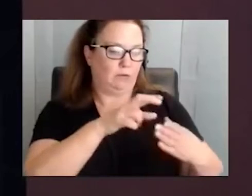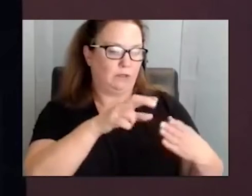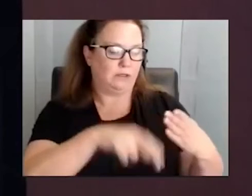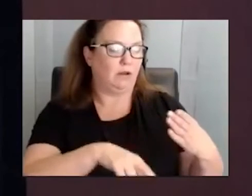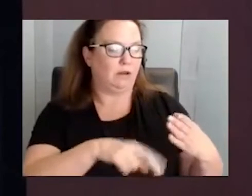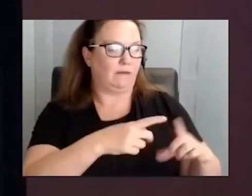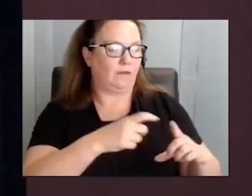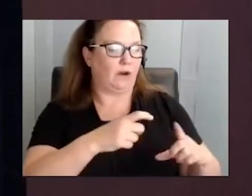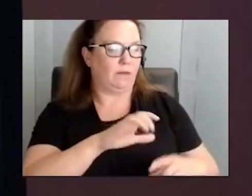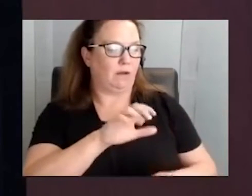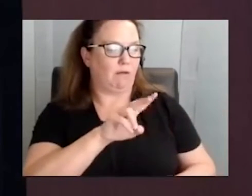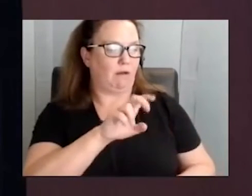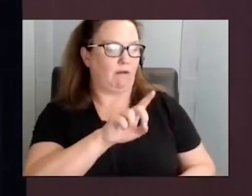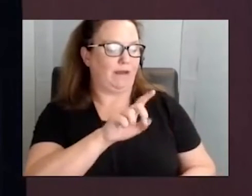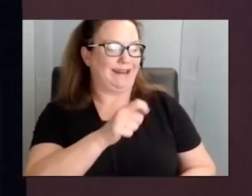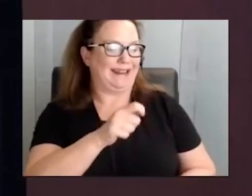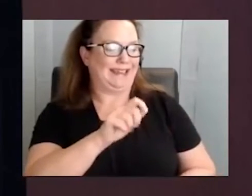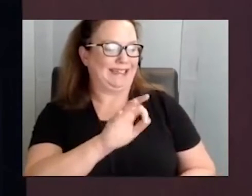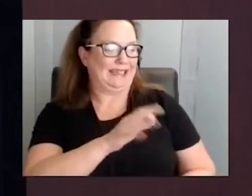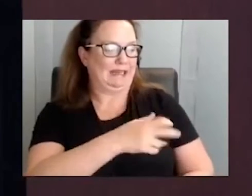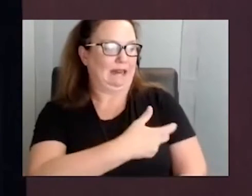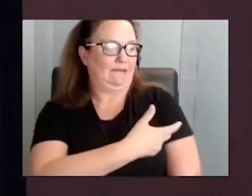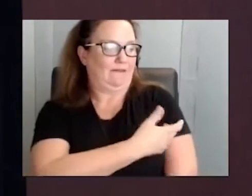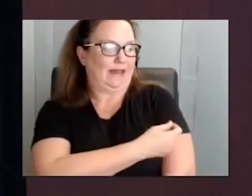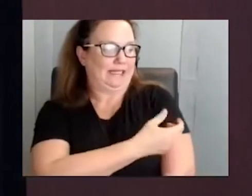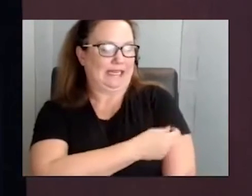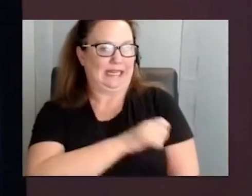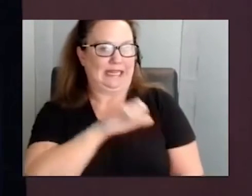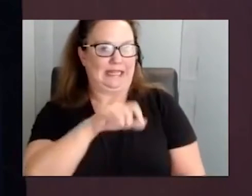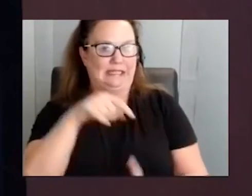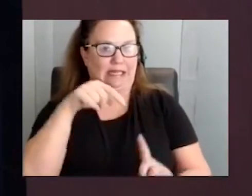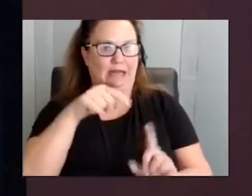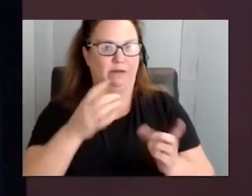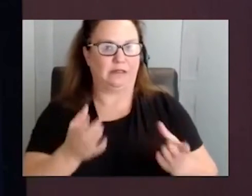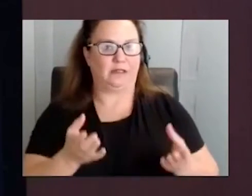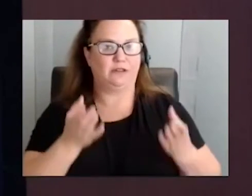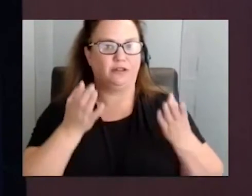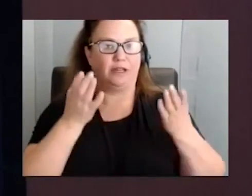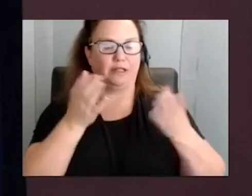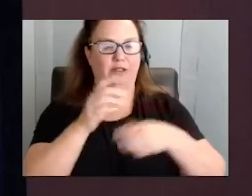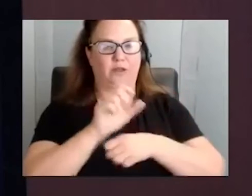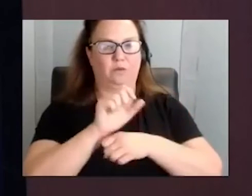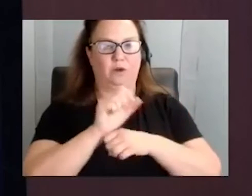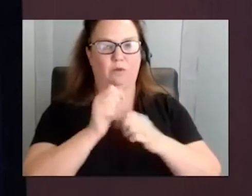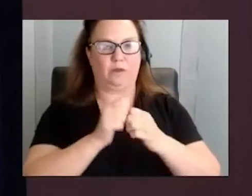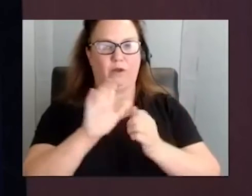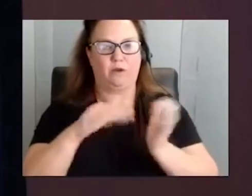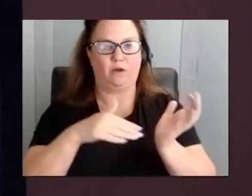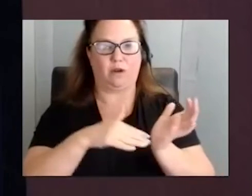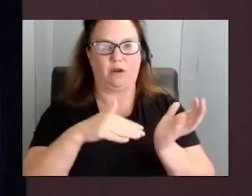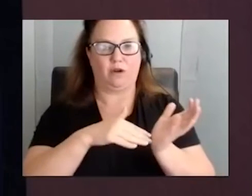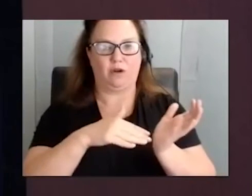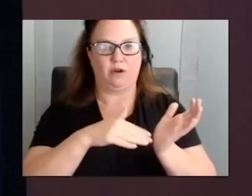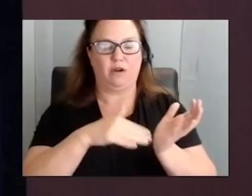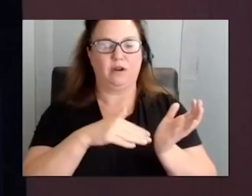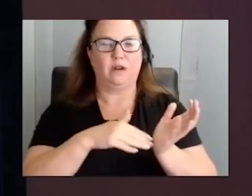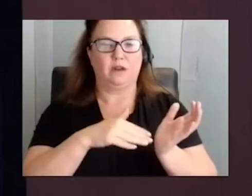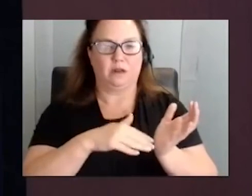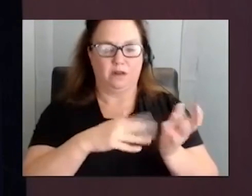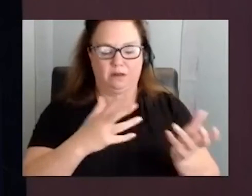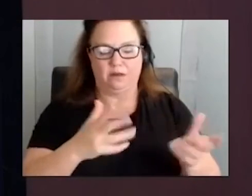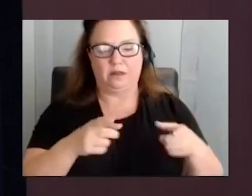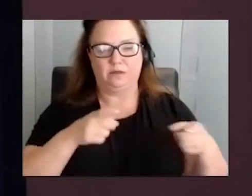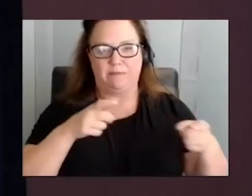COVID-19 vaccine. This would be one where I would suggest that you work with your physician and talk through those symptoms and